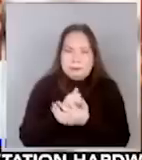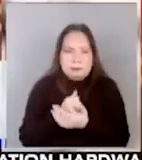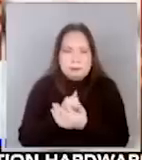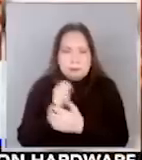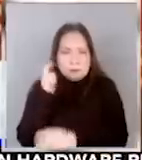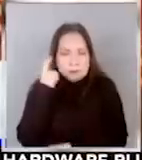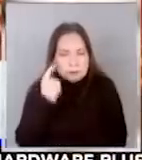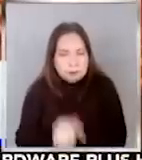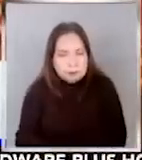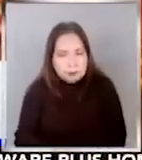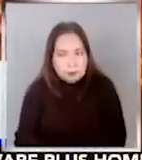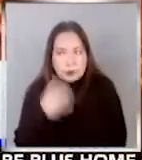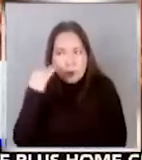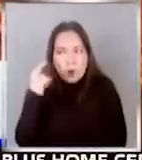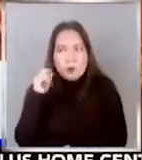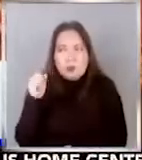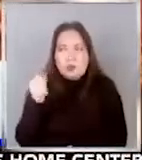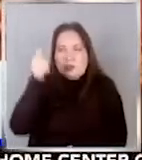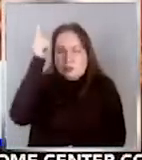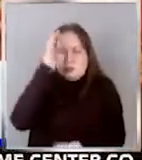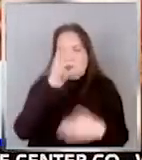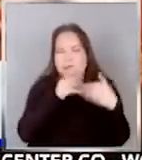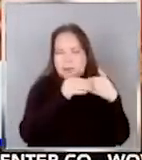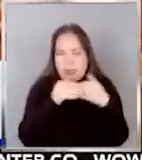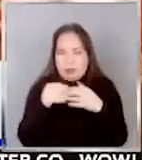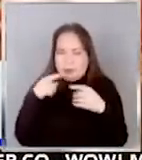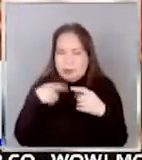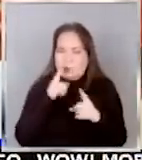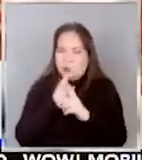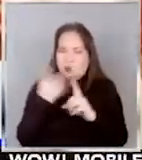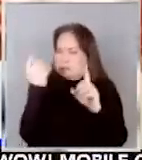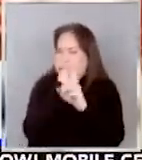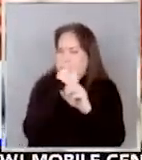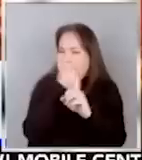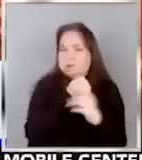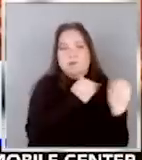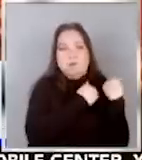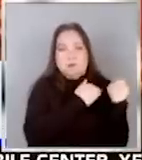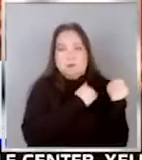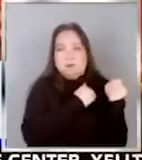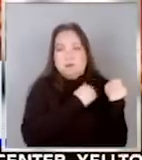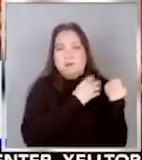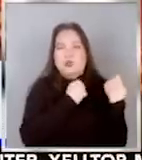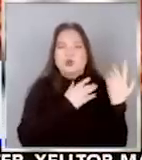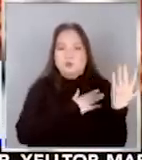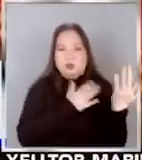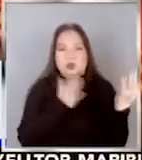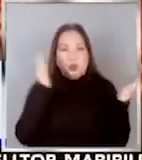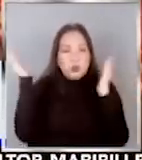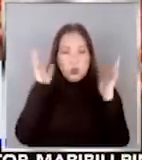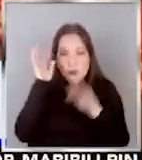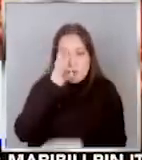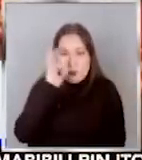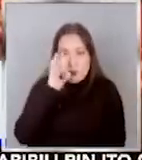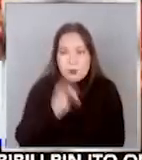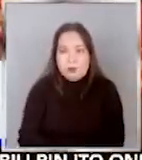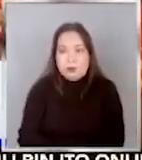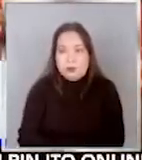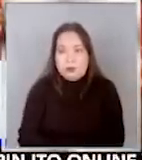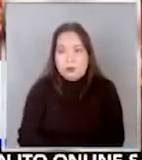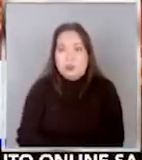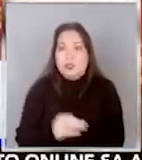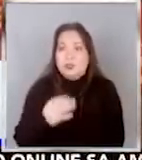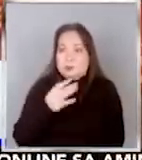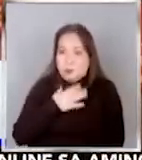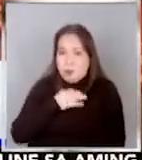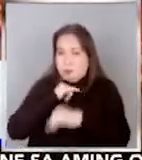by the Almighty as we continue to fulfill our mandate in the service of the Filipino people. And to my countrymen,